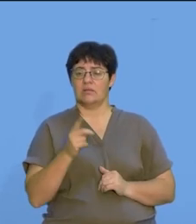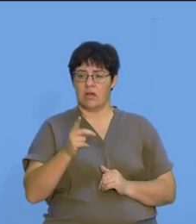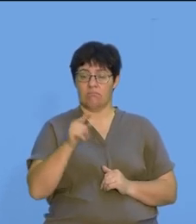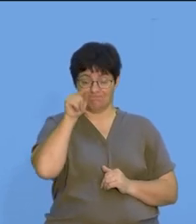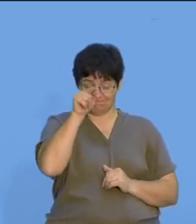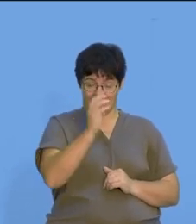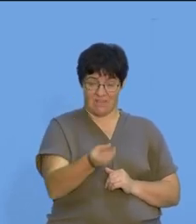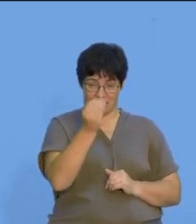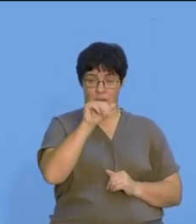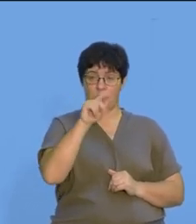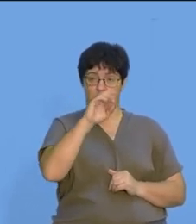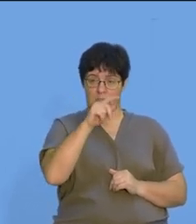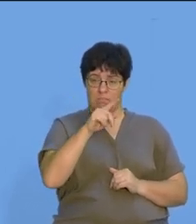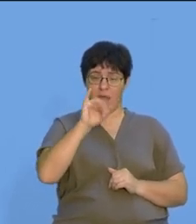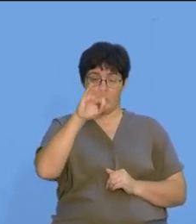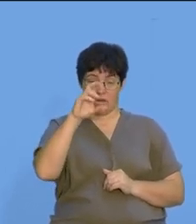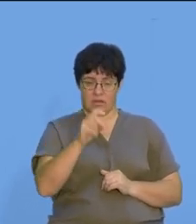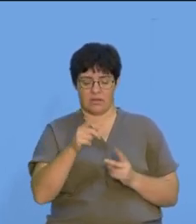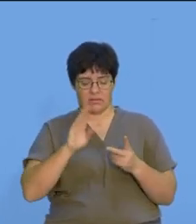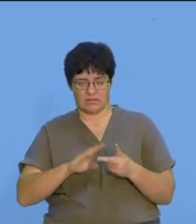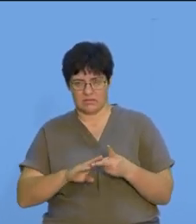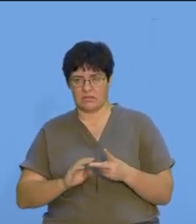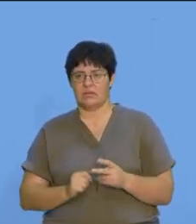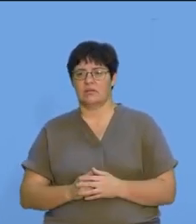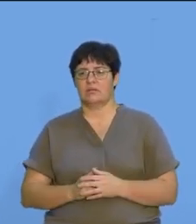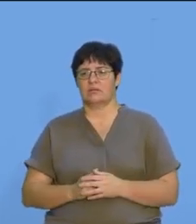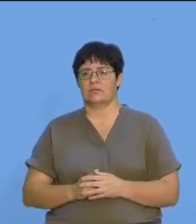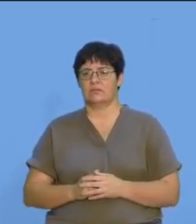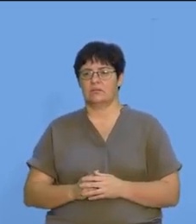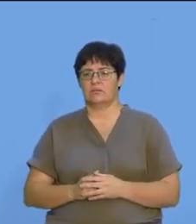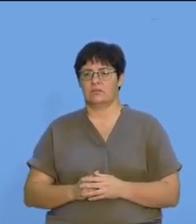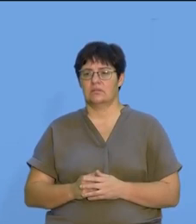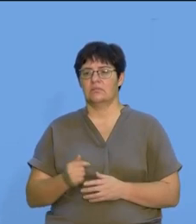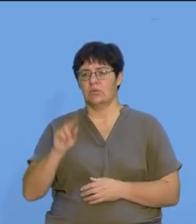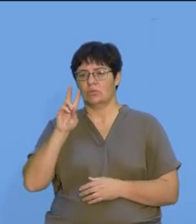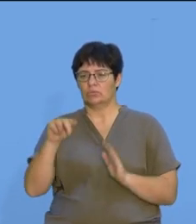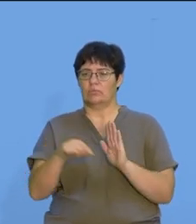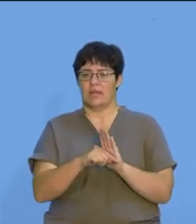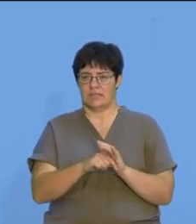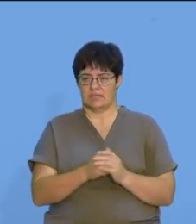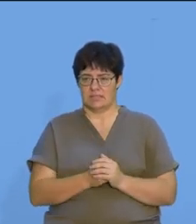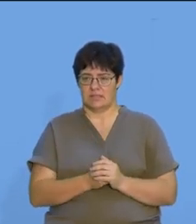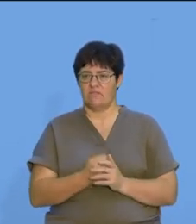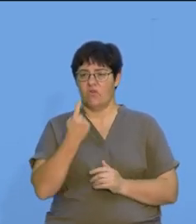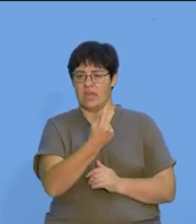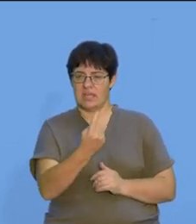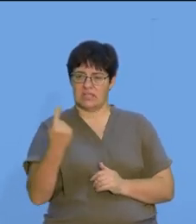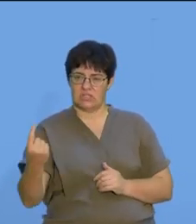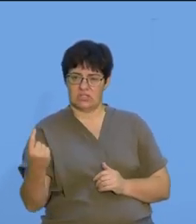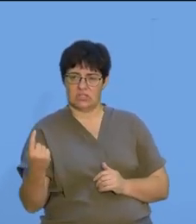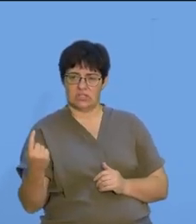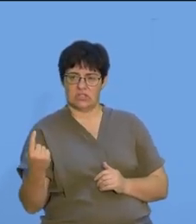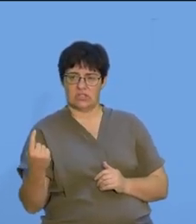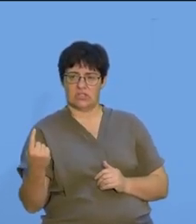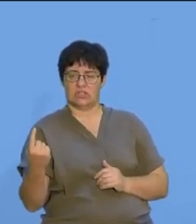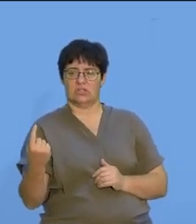ion, there it is, okay? That's our ammonium ion. And then the carbonate is actually 2-, all